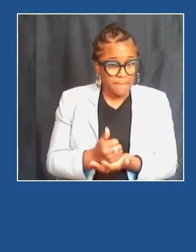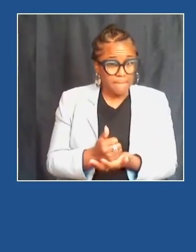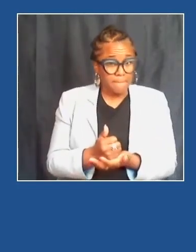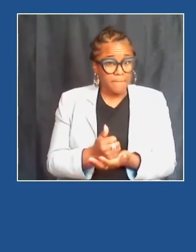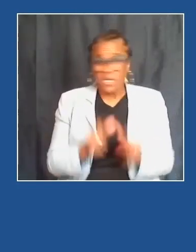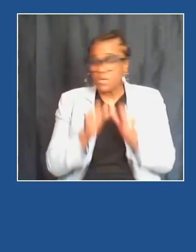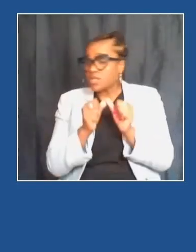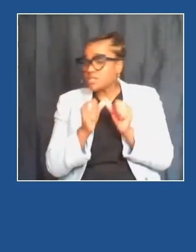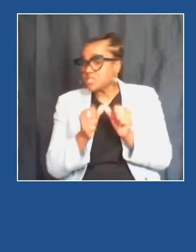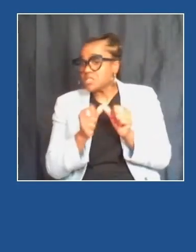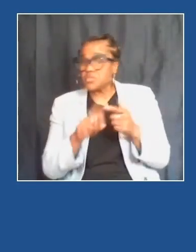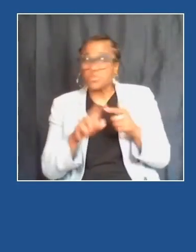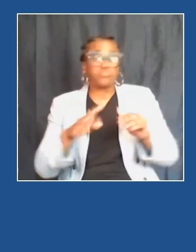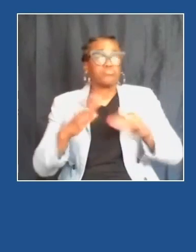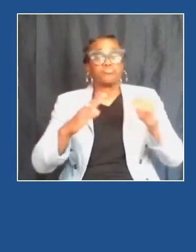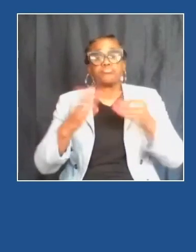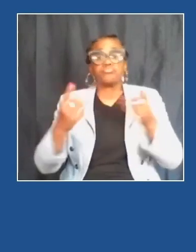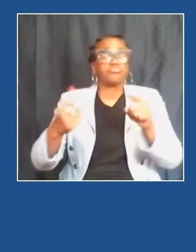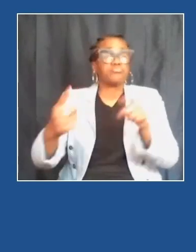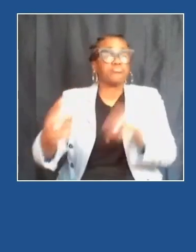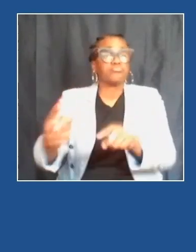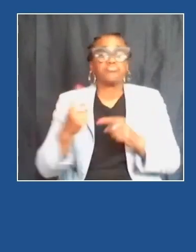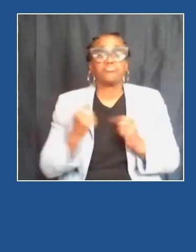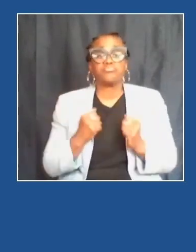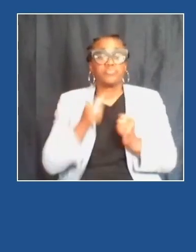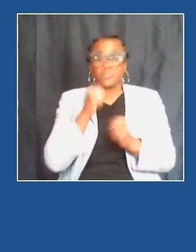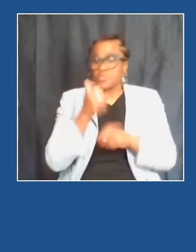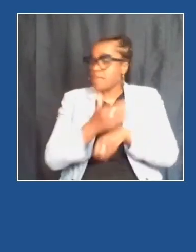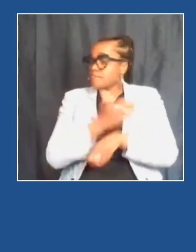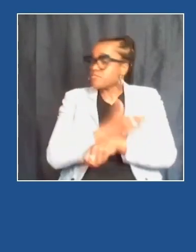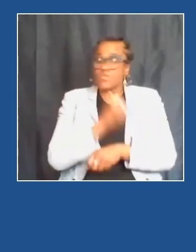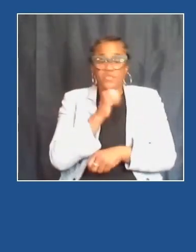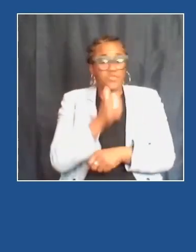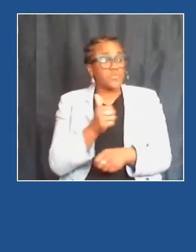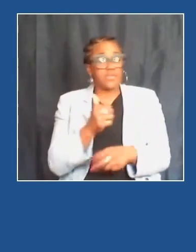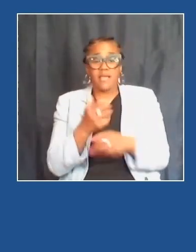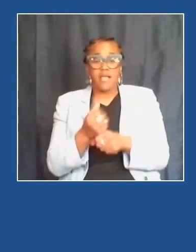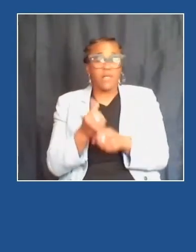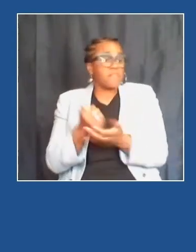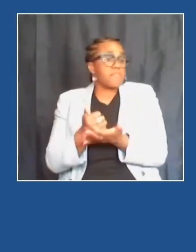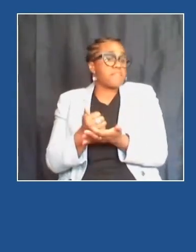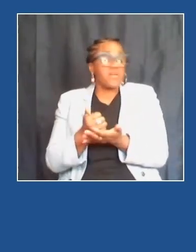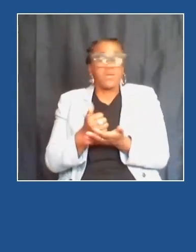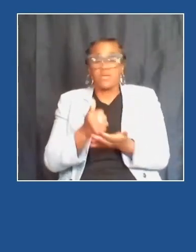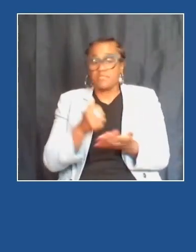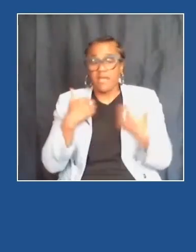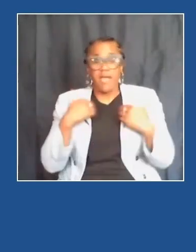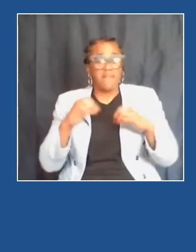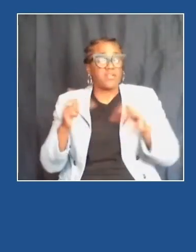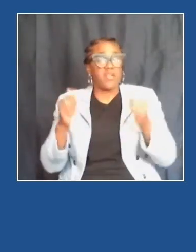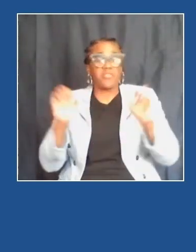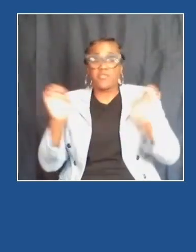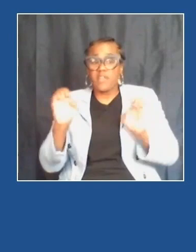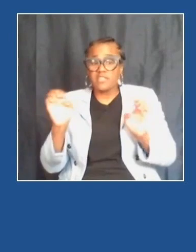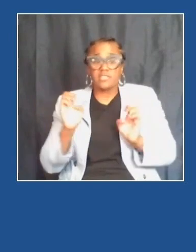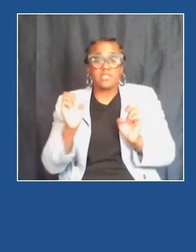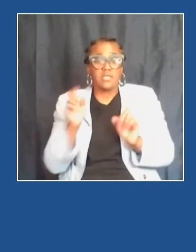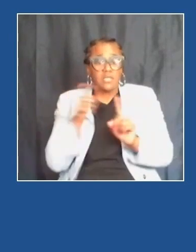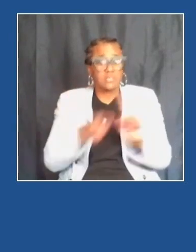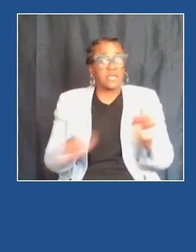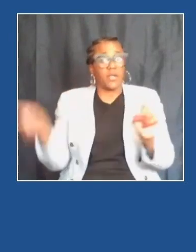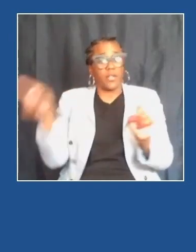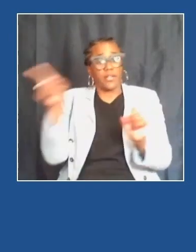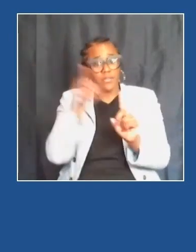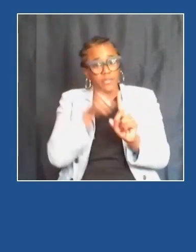continue to unfold, not any better without any help. We have another crisis. The whole cycle starts